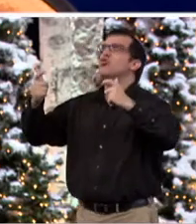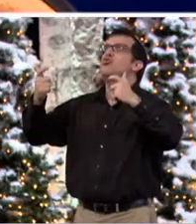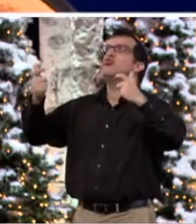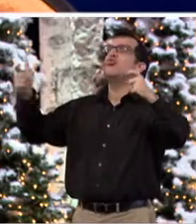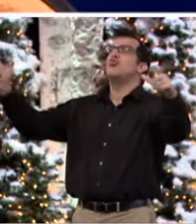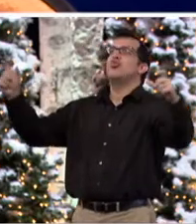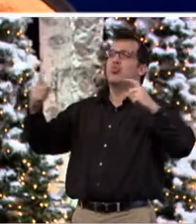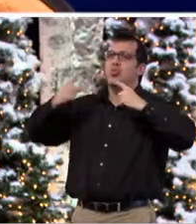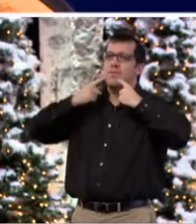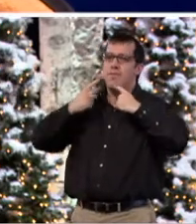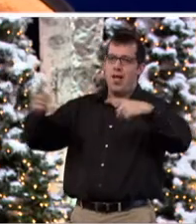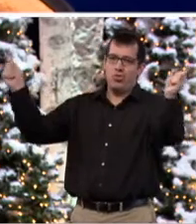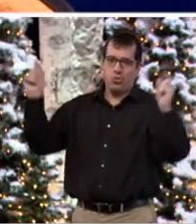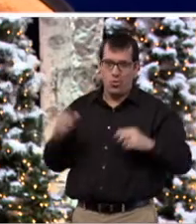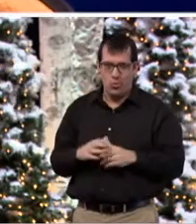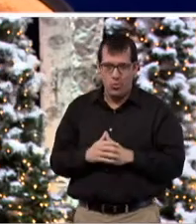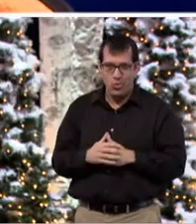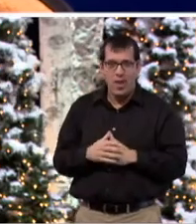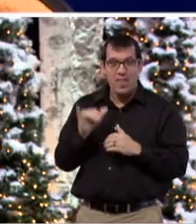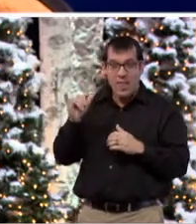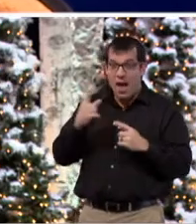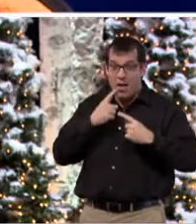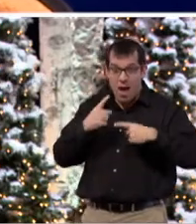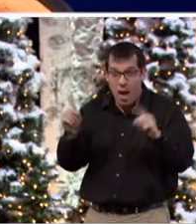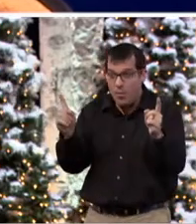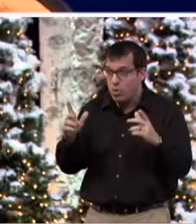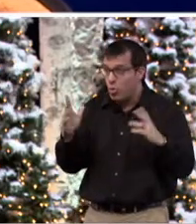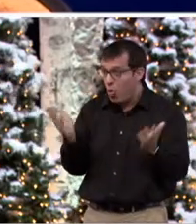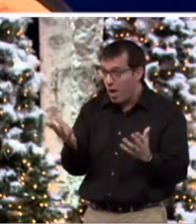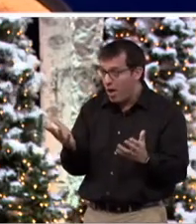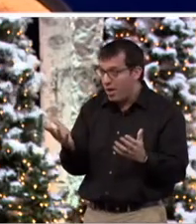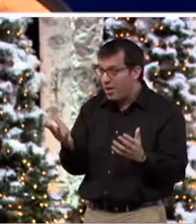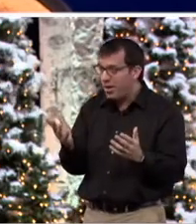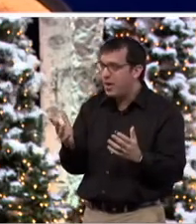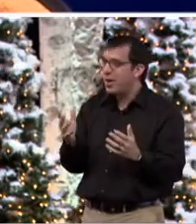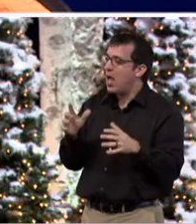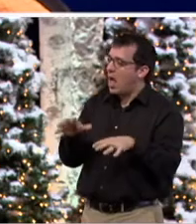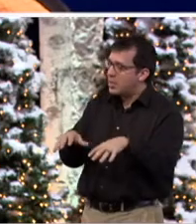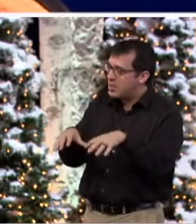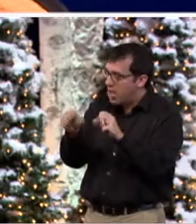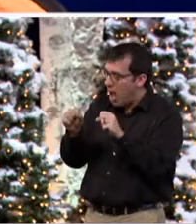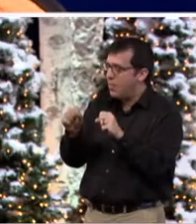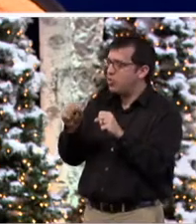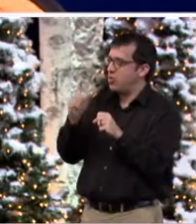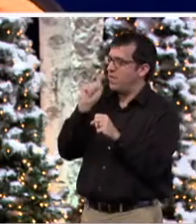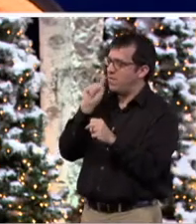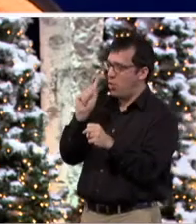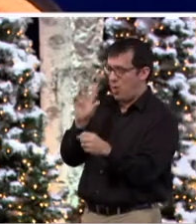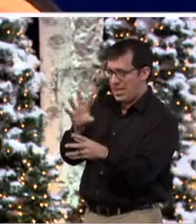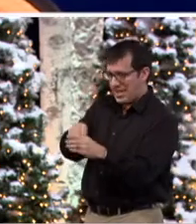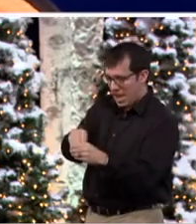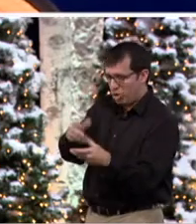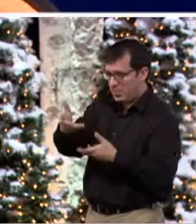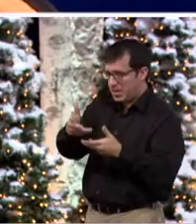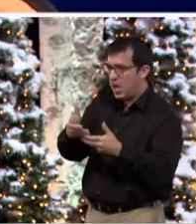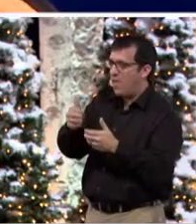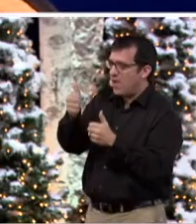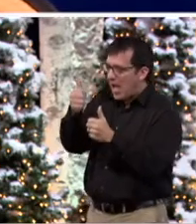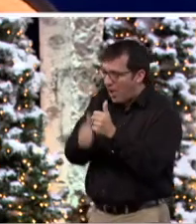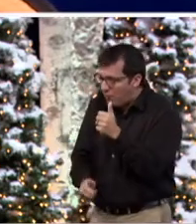milestone, which was the adoption for the engagement of